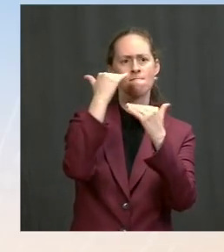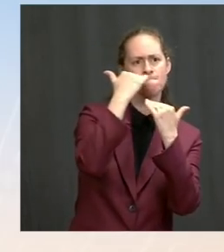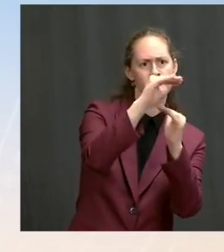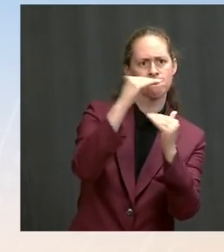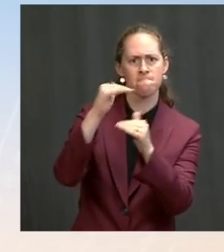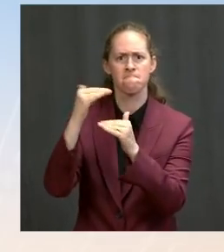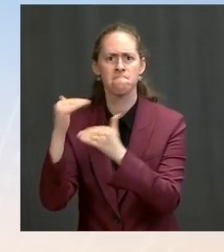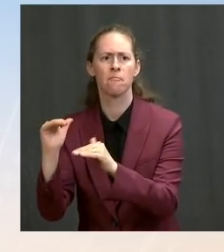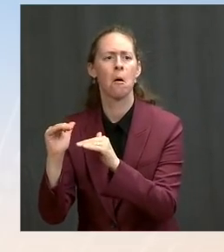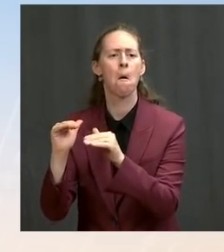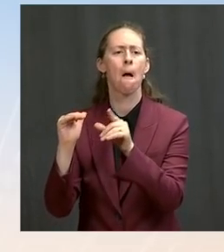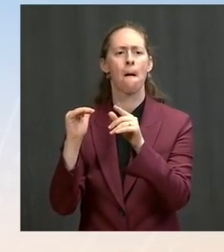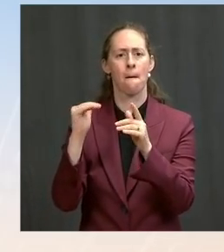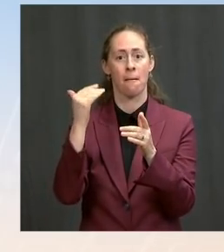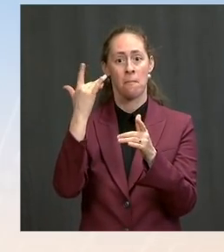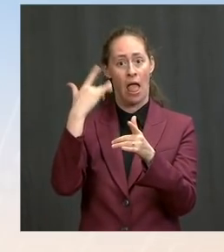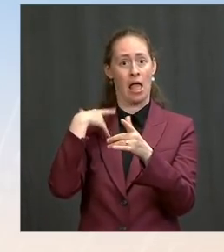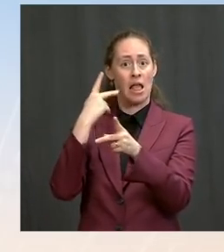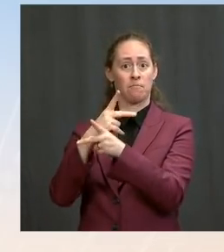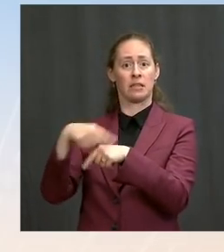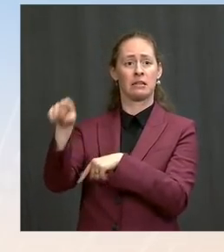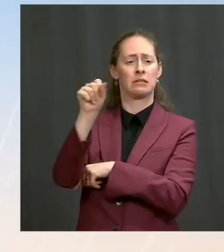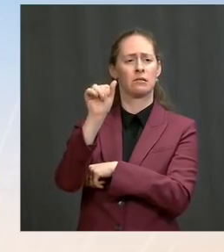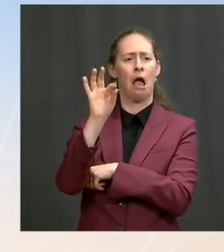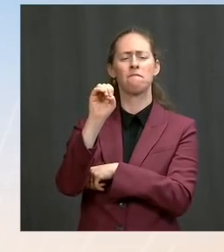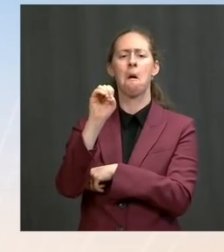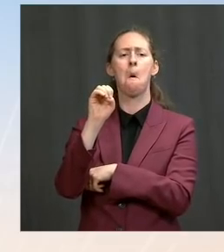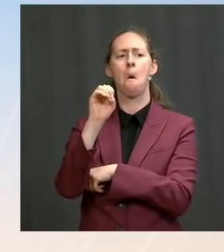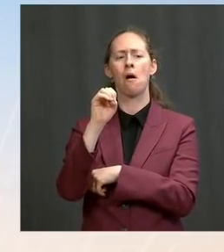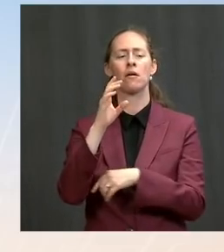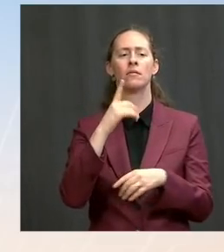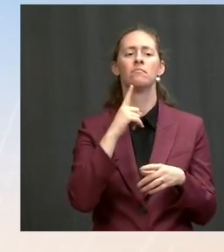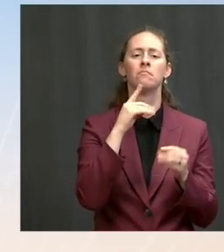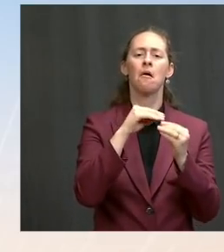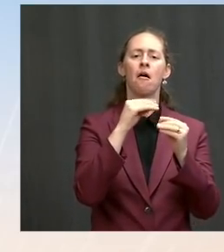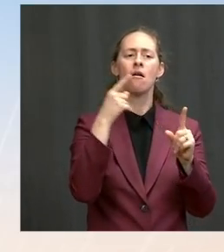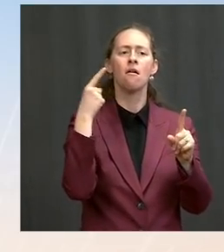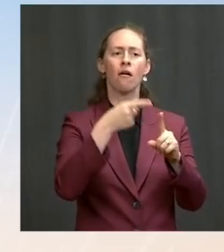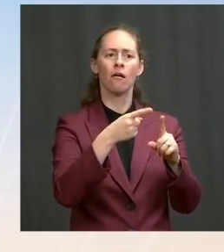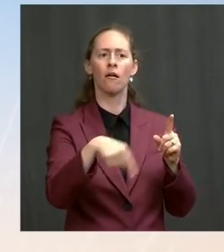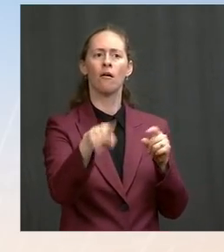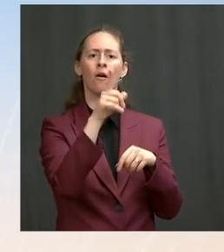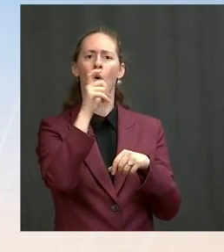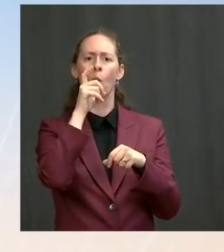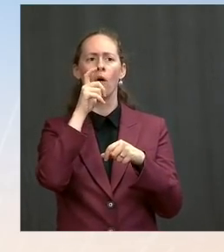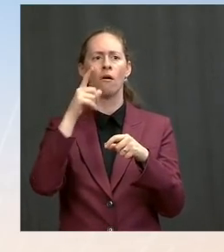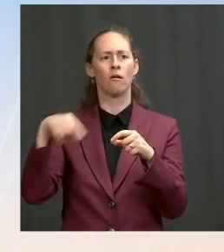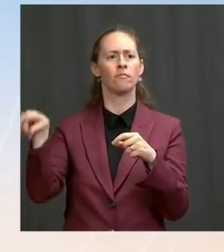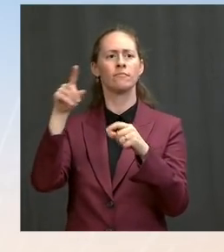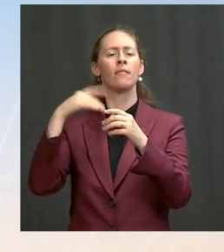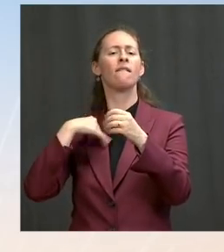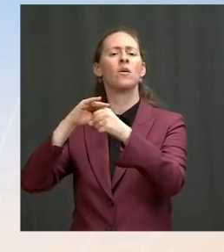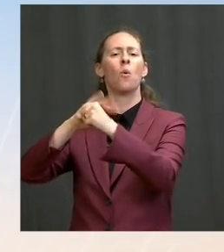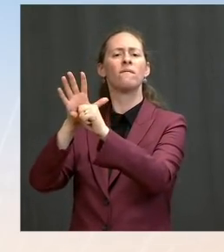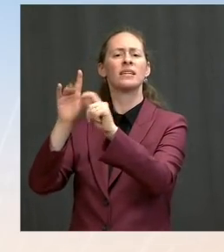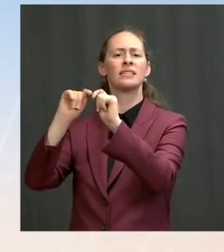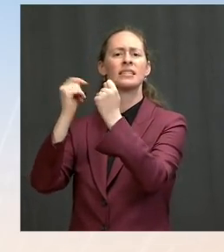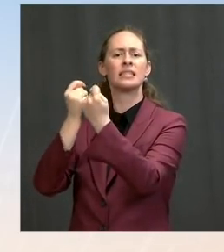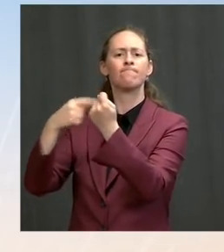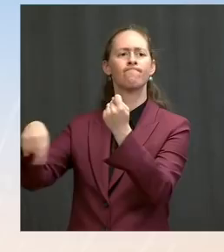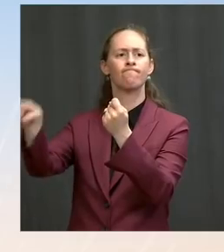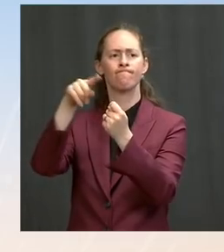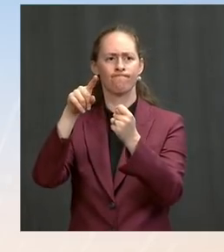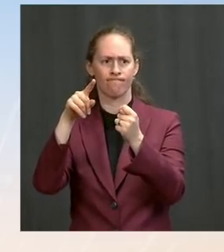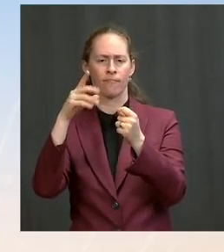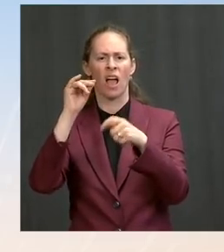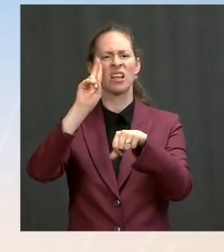working groups, which are already underway and are led by the White House COVID response team and the National Security Council, with